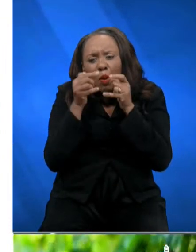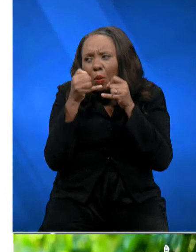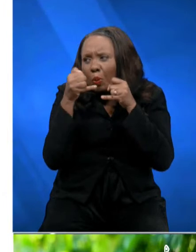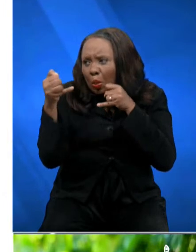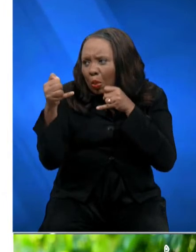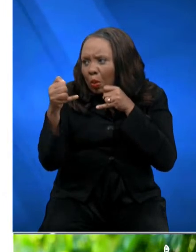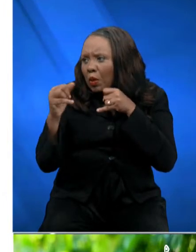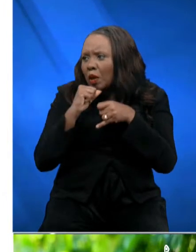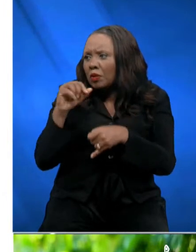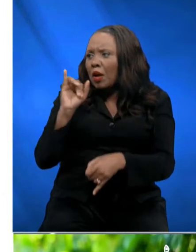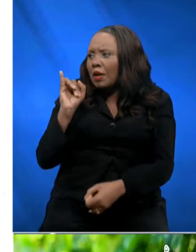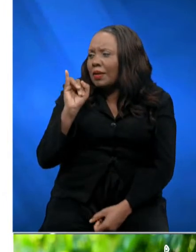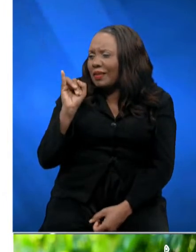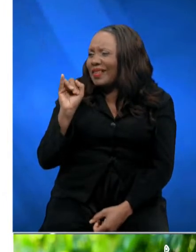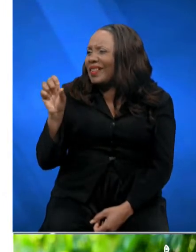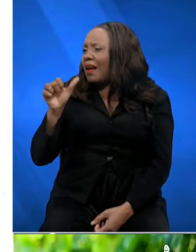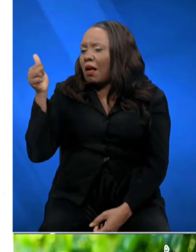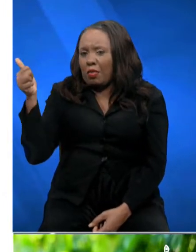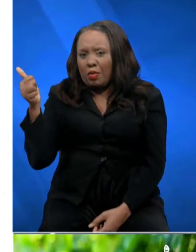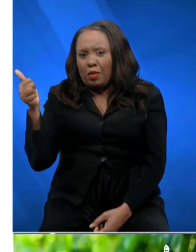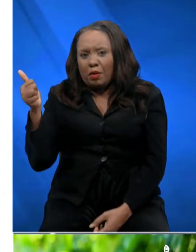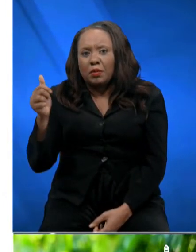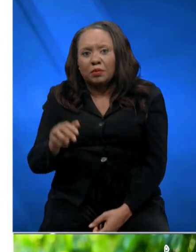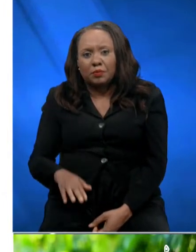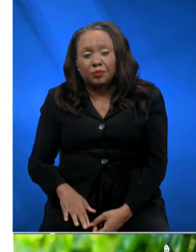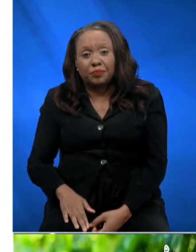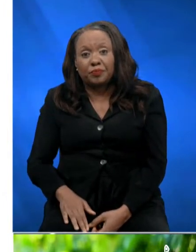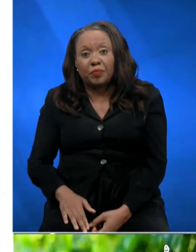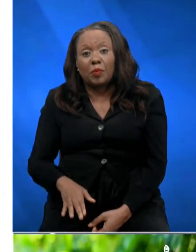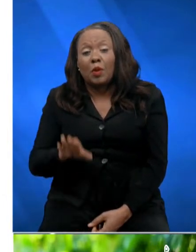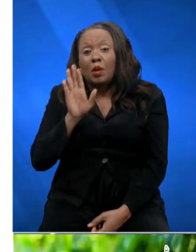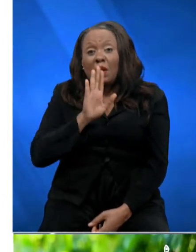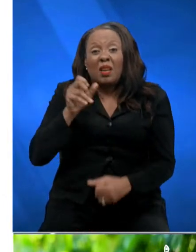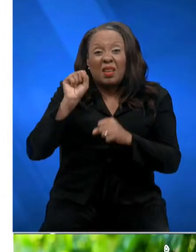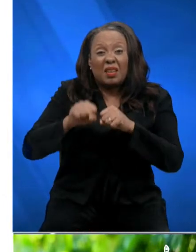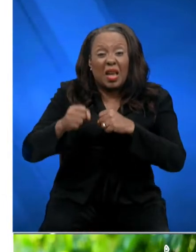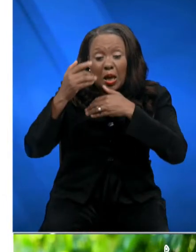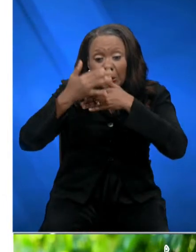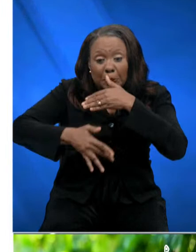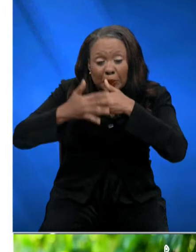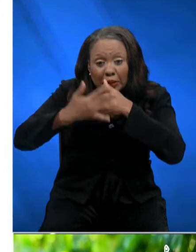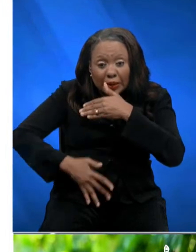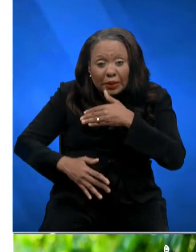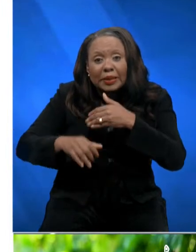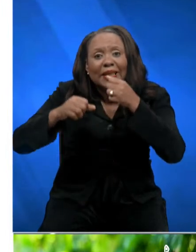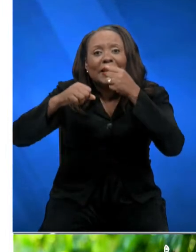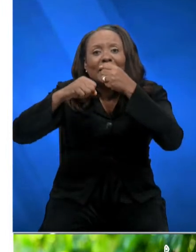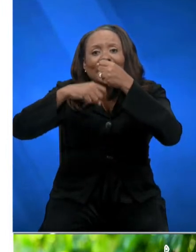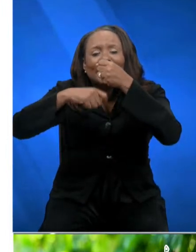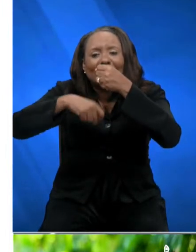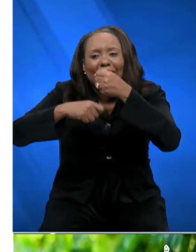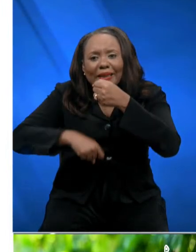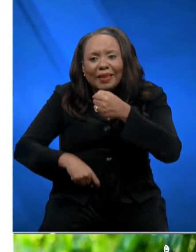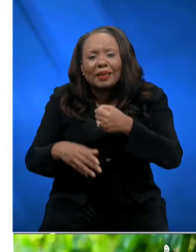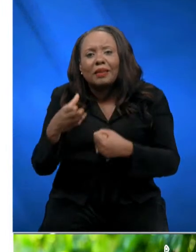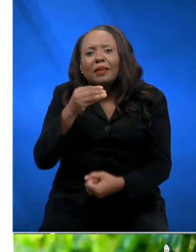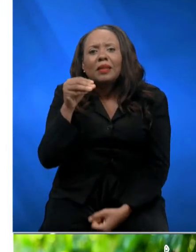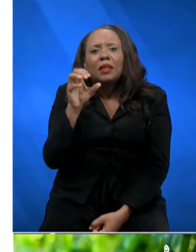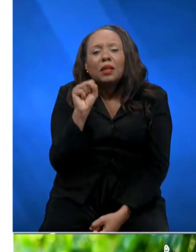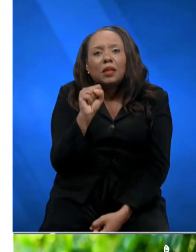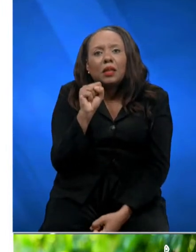nerve. And these blood vessels can start to leak, to bleed, and to scar, and cause complications and loss of